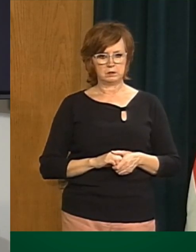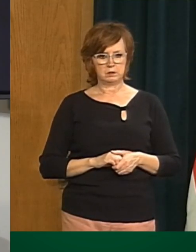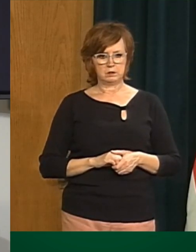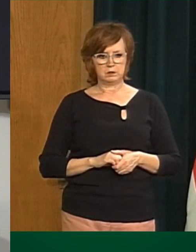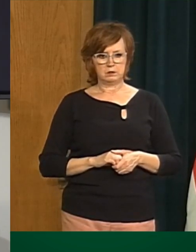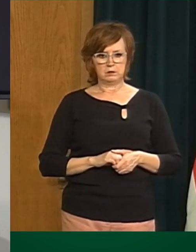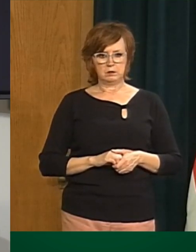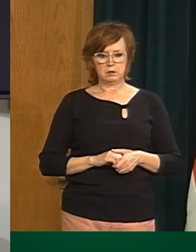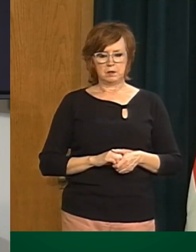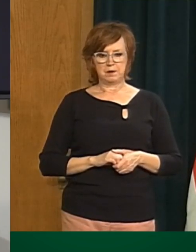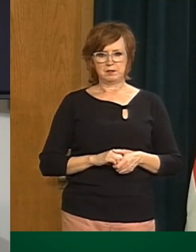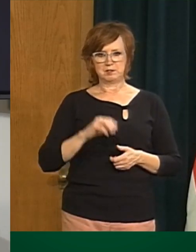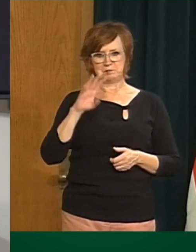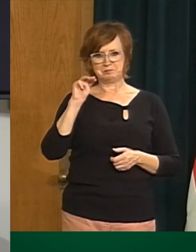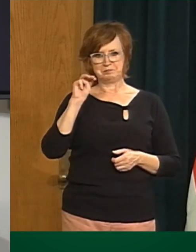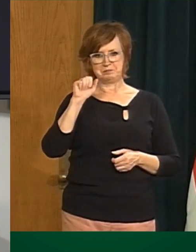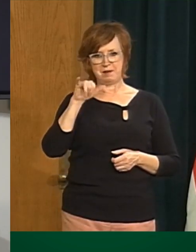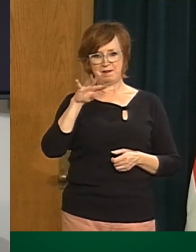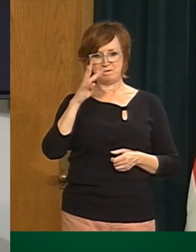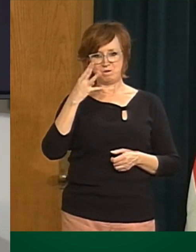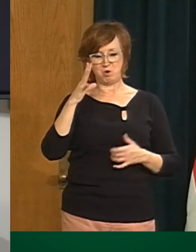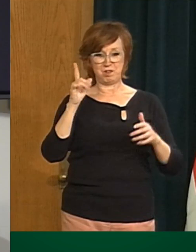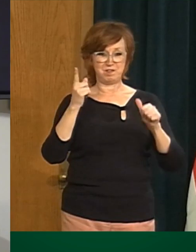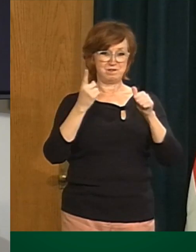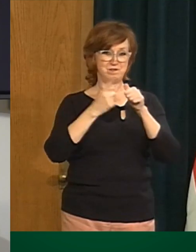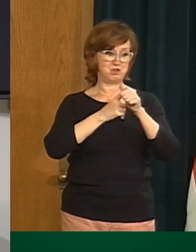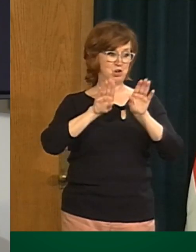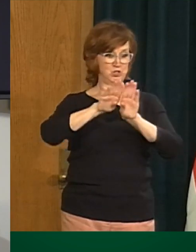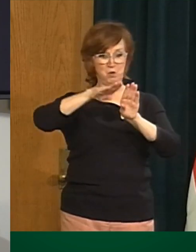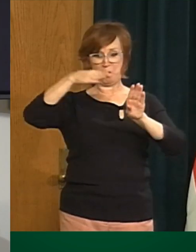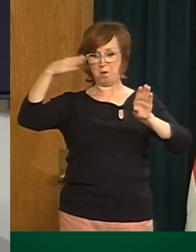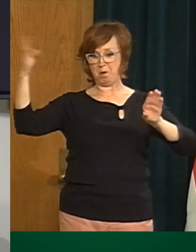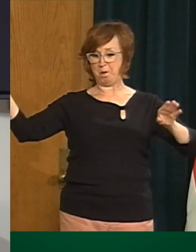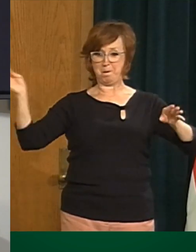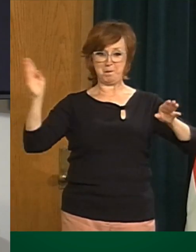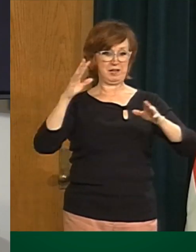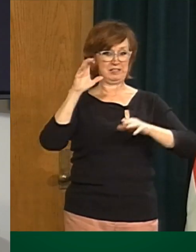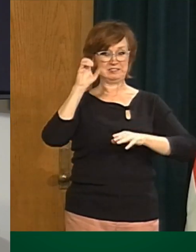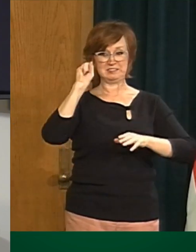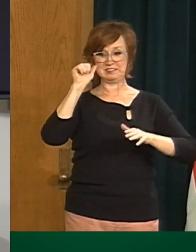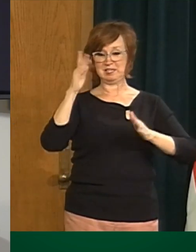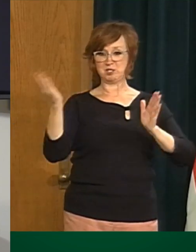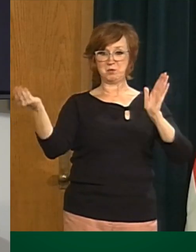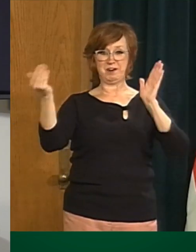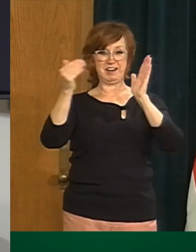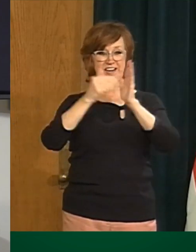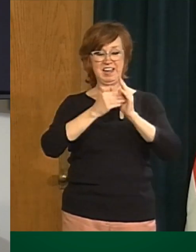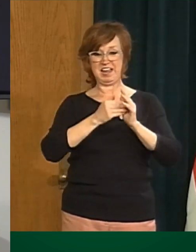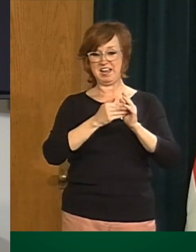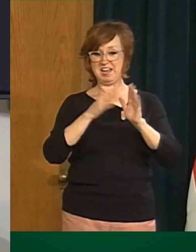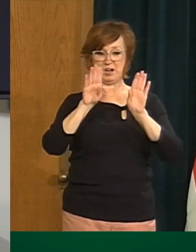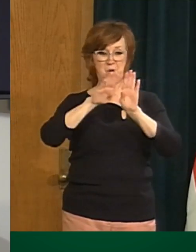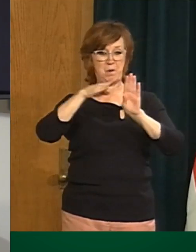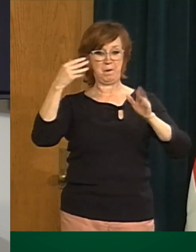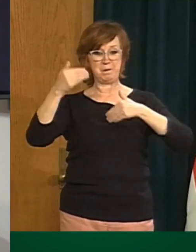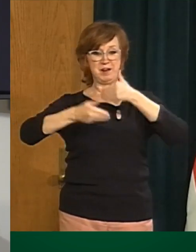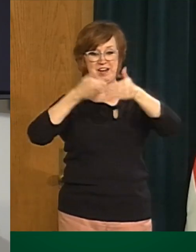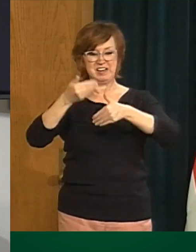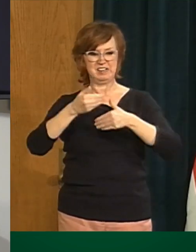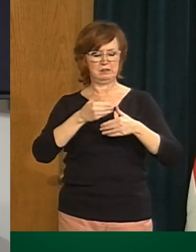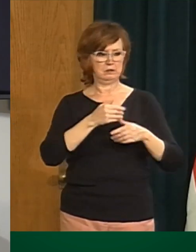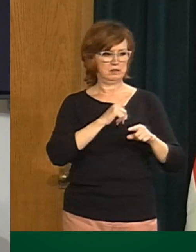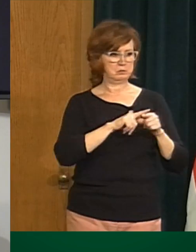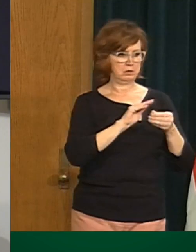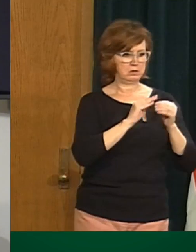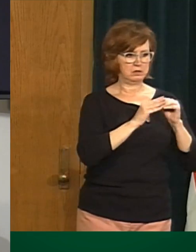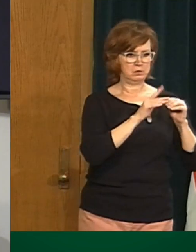end up reporting our highest number of cases. It's kind of right when we need to have things under control. They seem to be jumping up. So how are you both